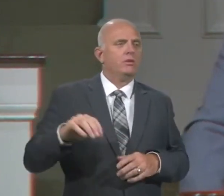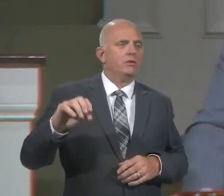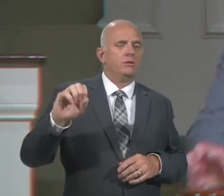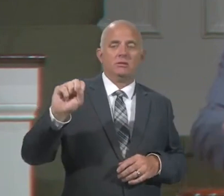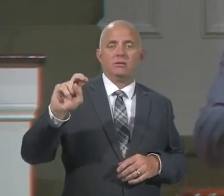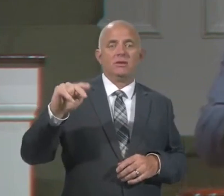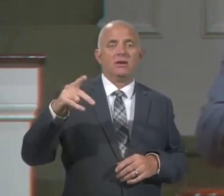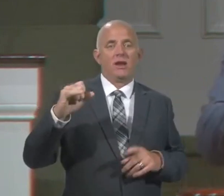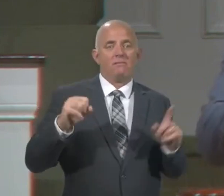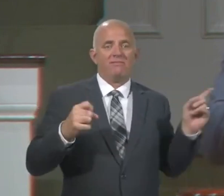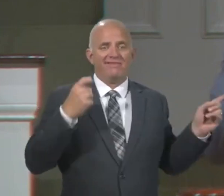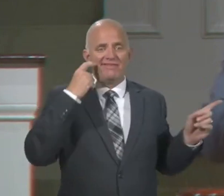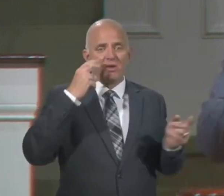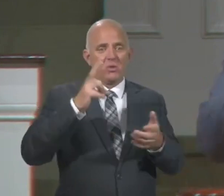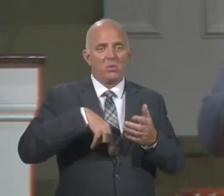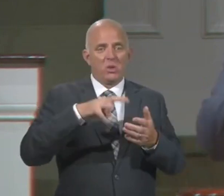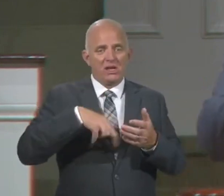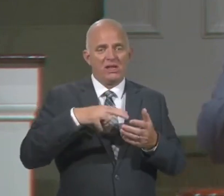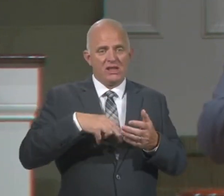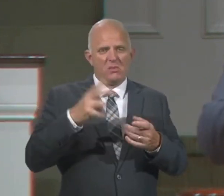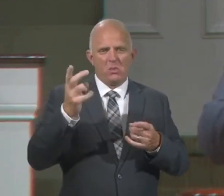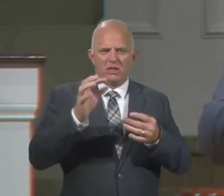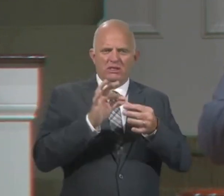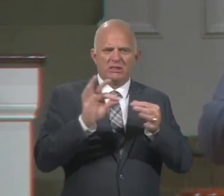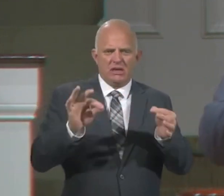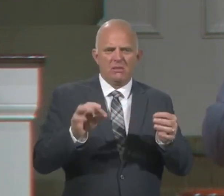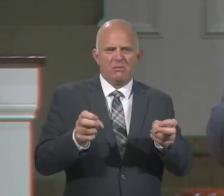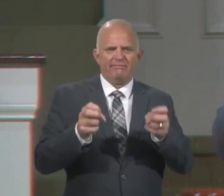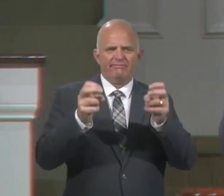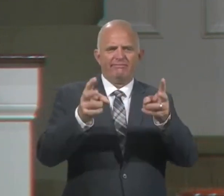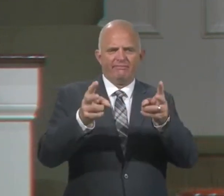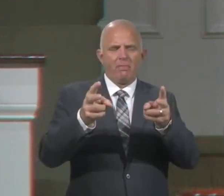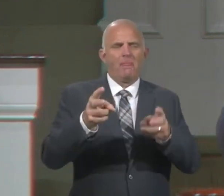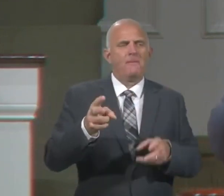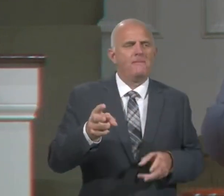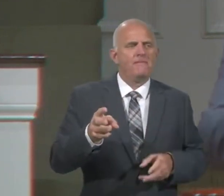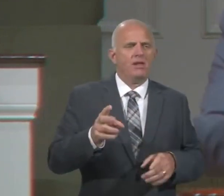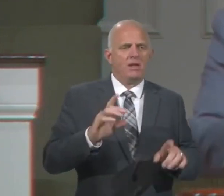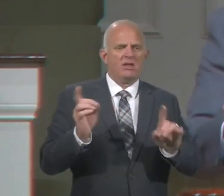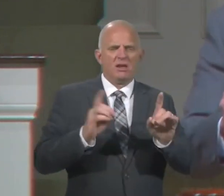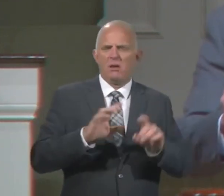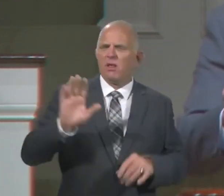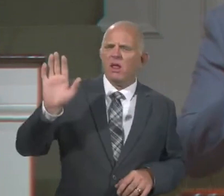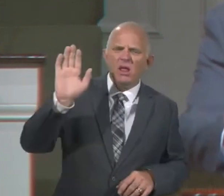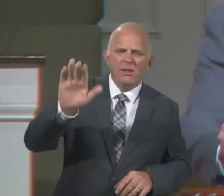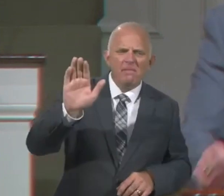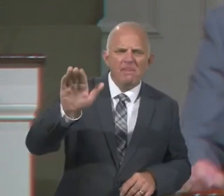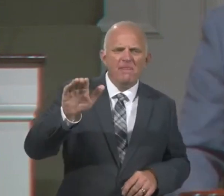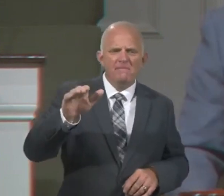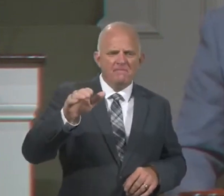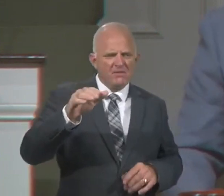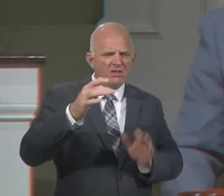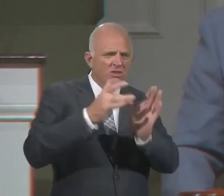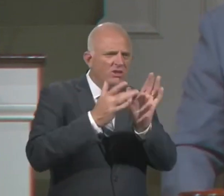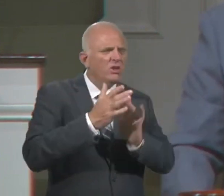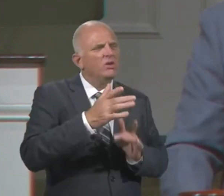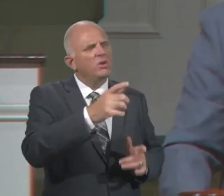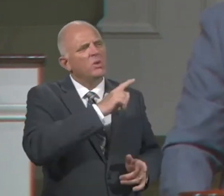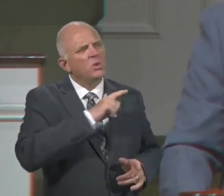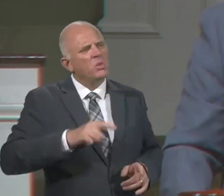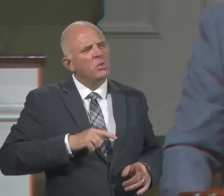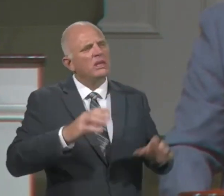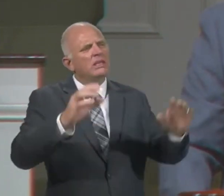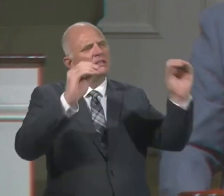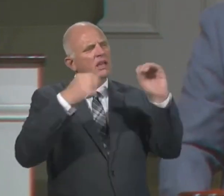see a little phrase where one of the disciples say to Jesus, "Lord, teach us to